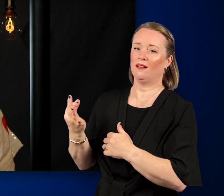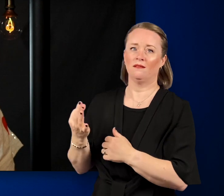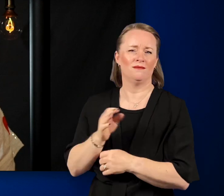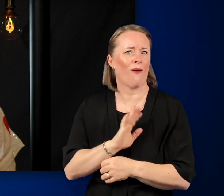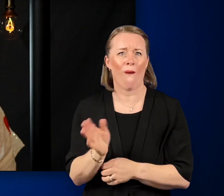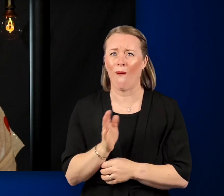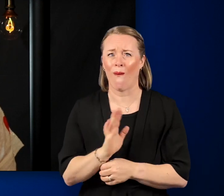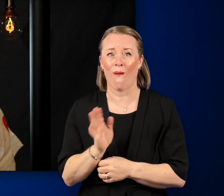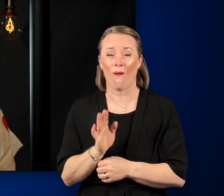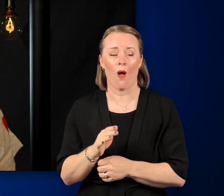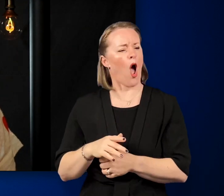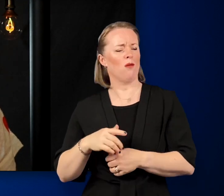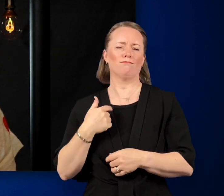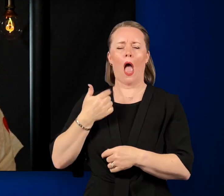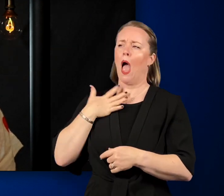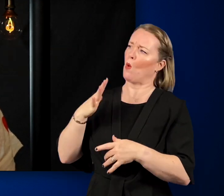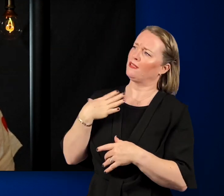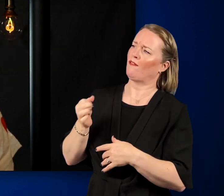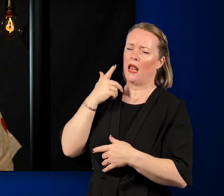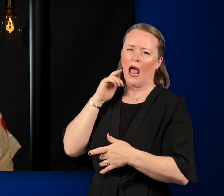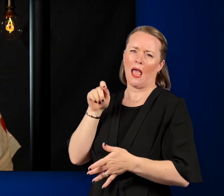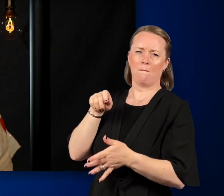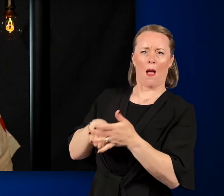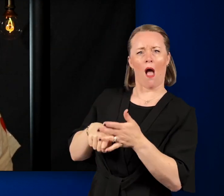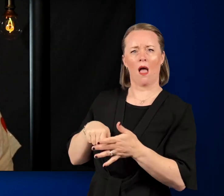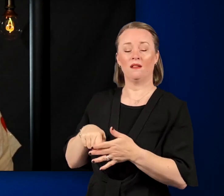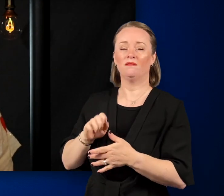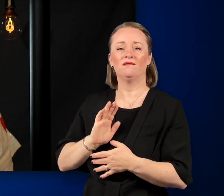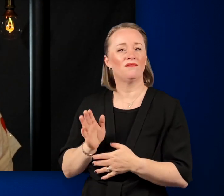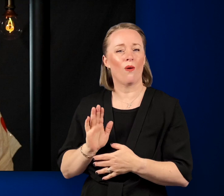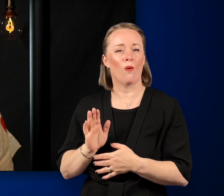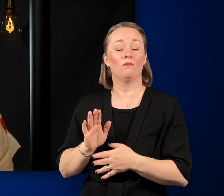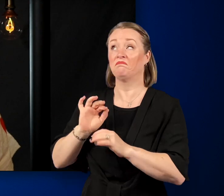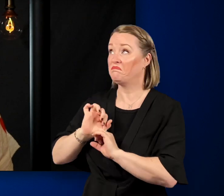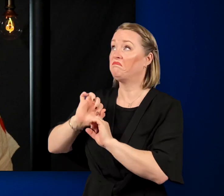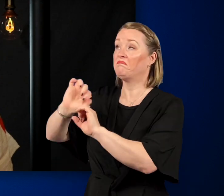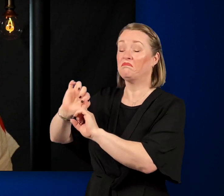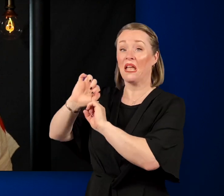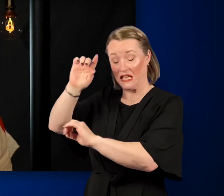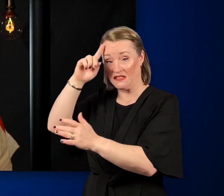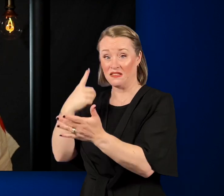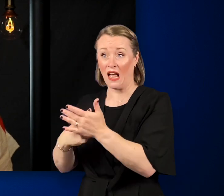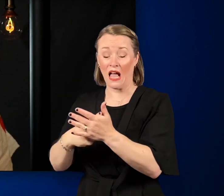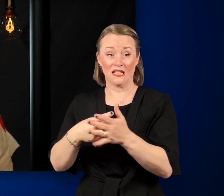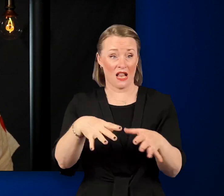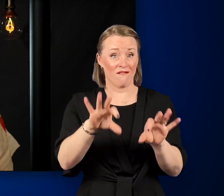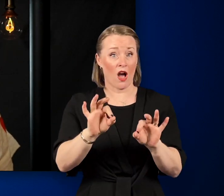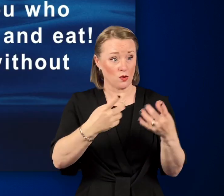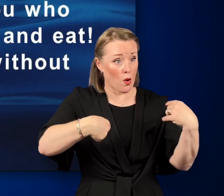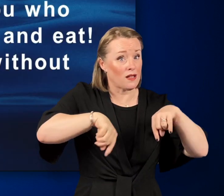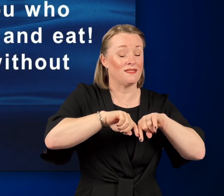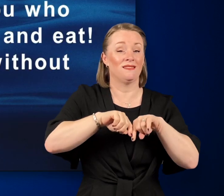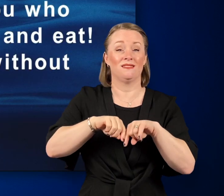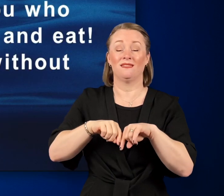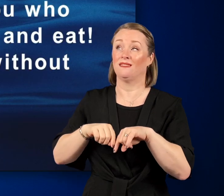into. But he is asking you to come and to eat and to drink. In